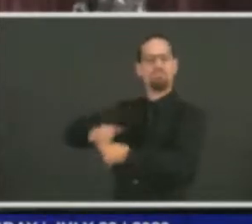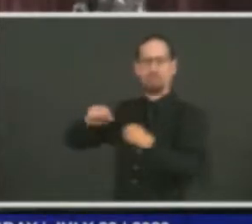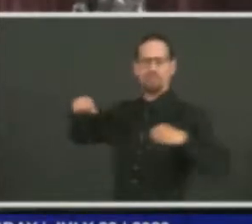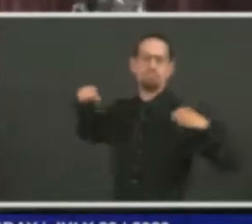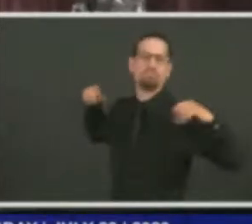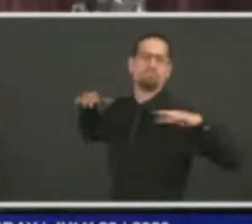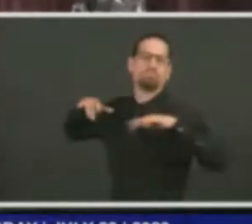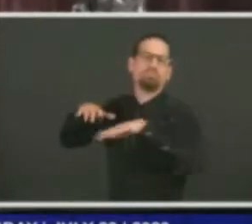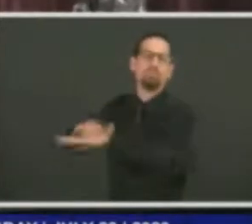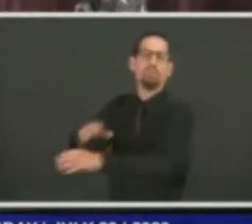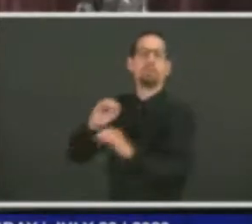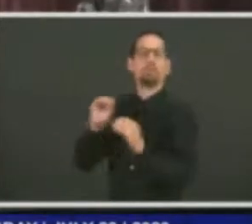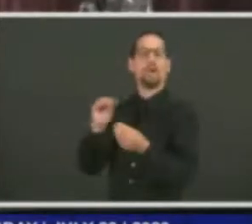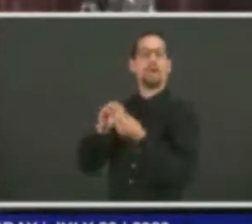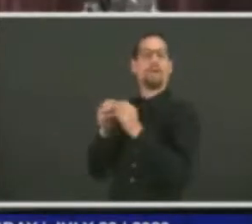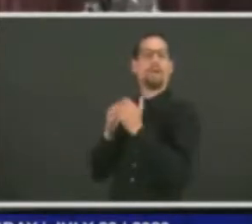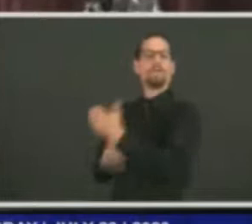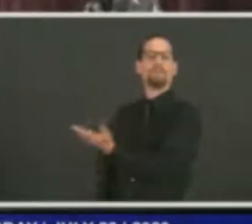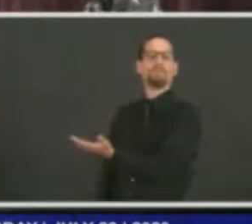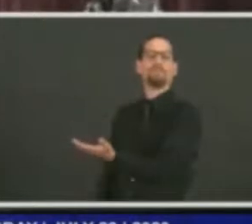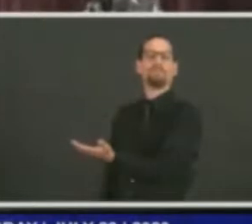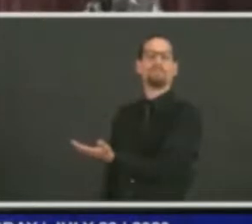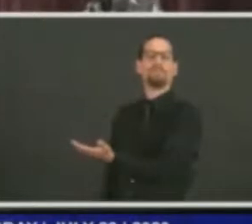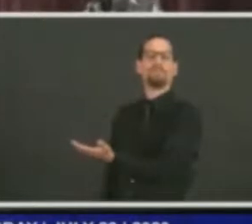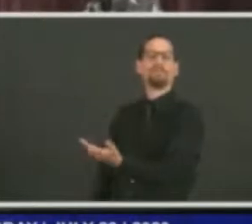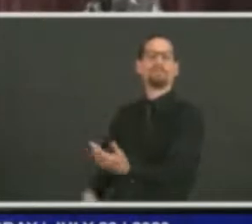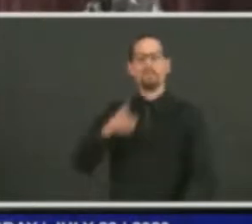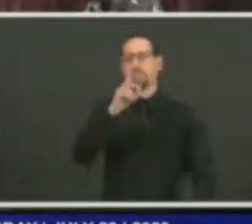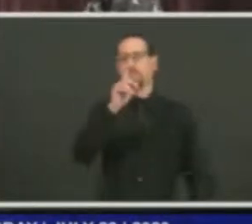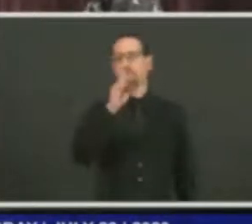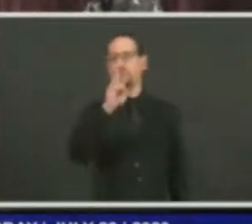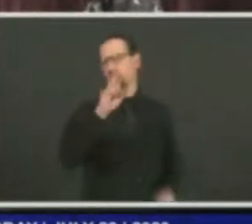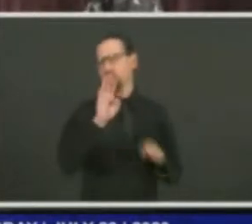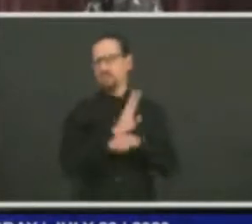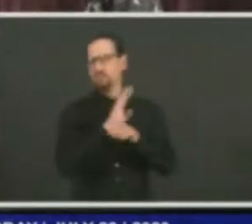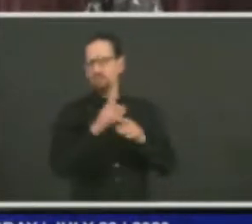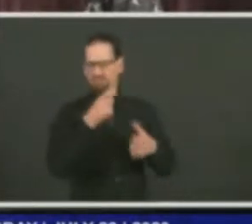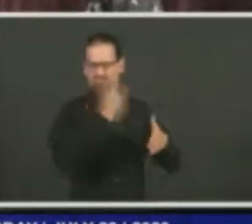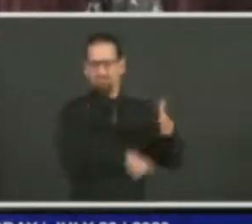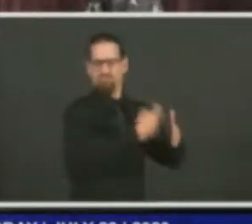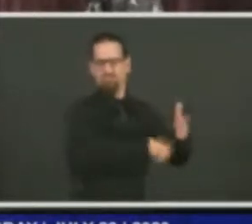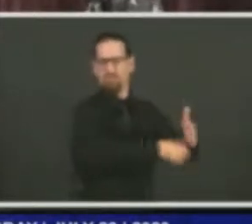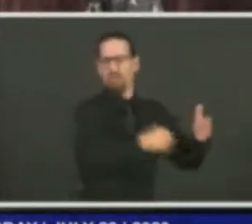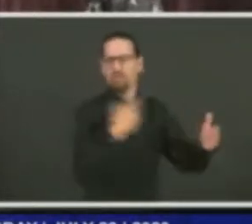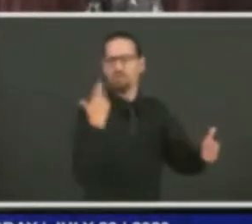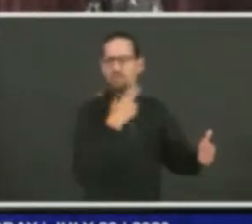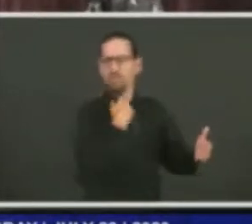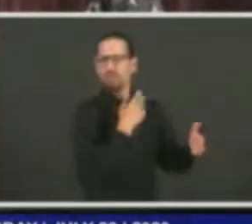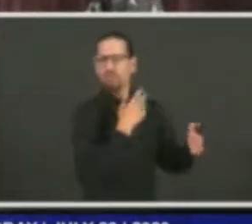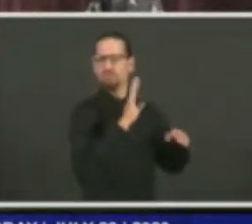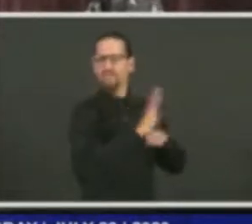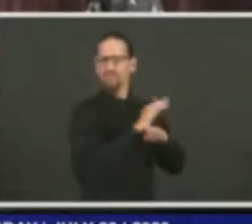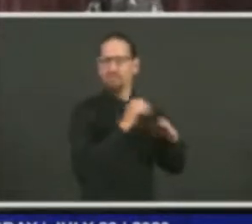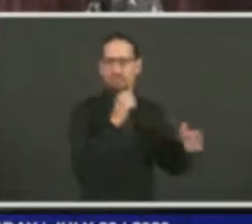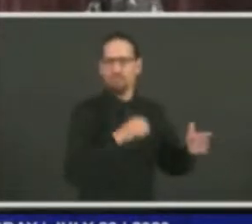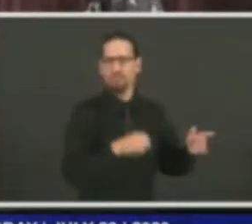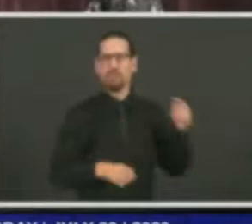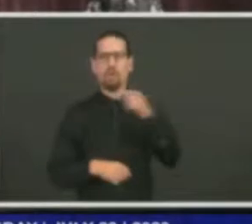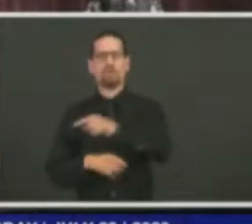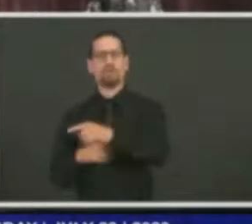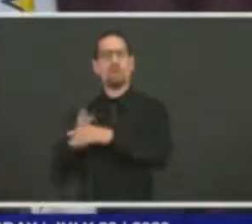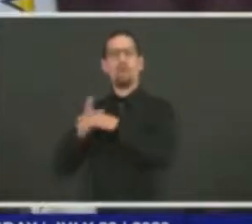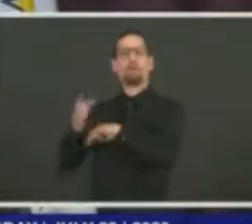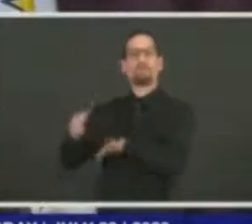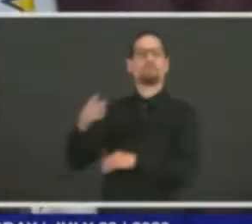in and the DVR is citing restaurants. What's happening across the street here when you have hundreds, if not thousands of